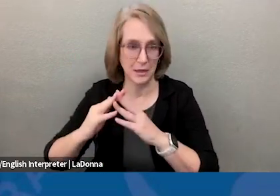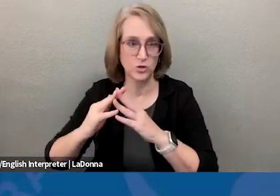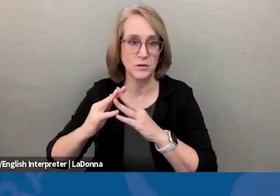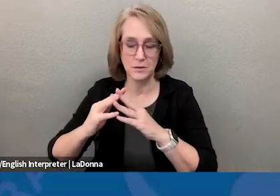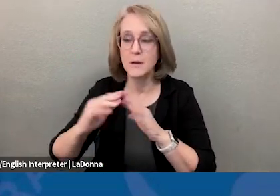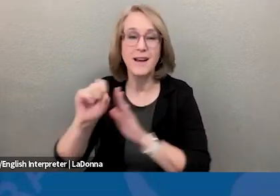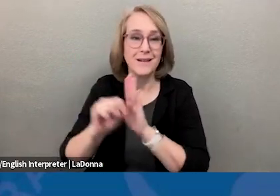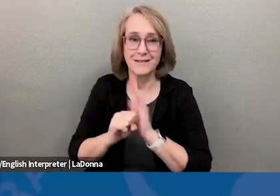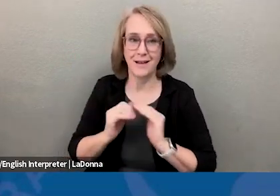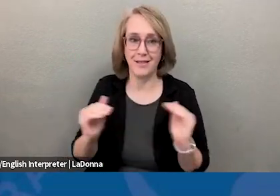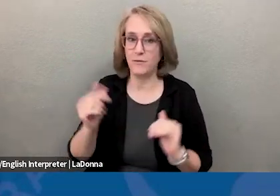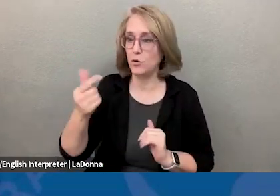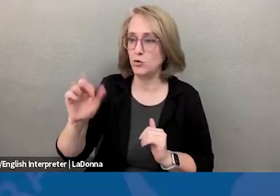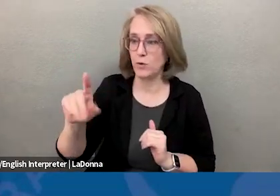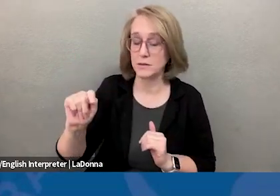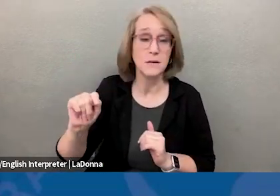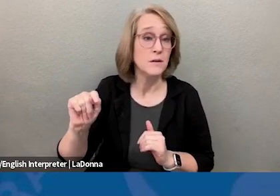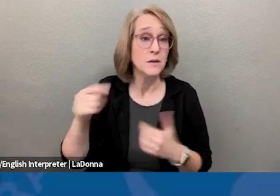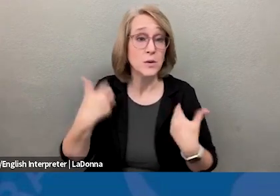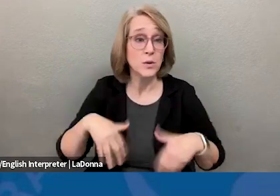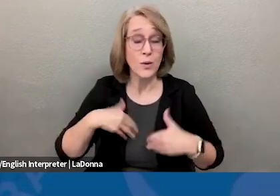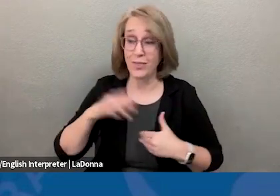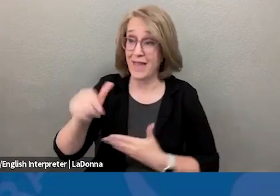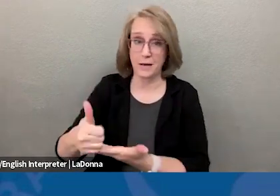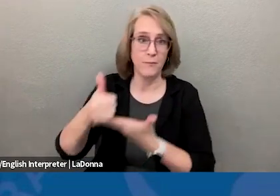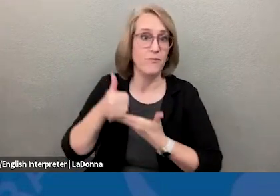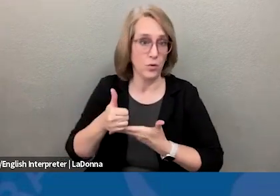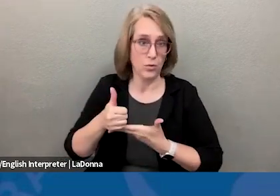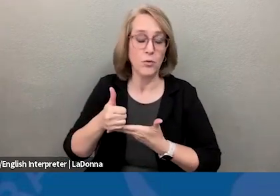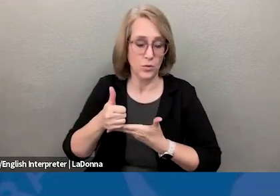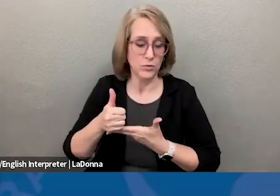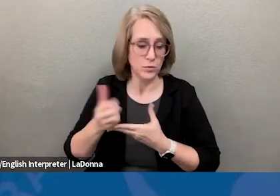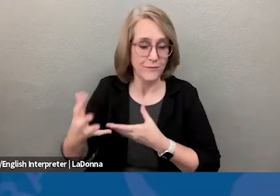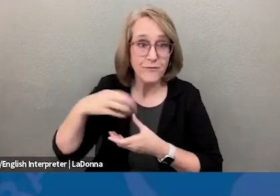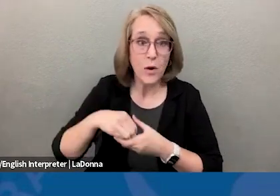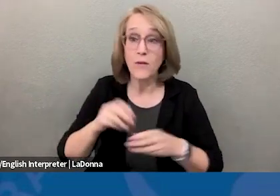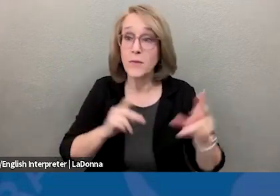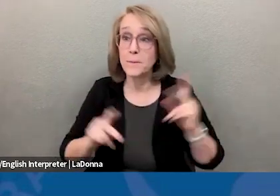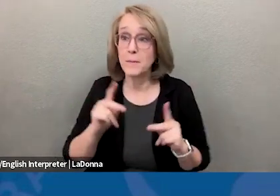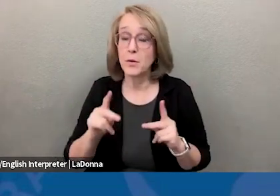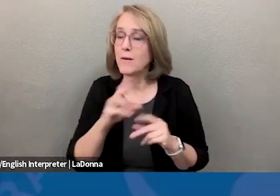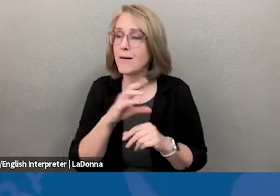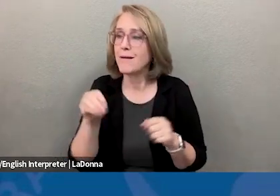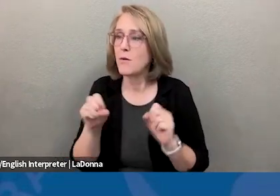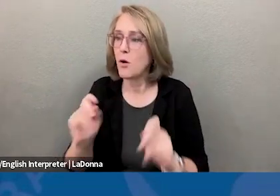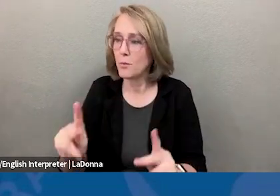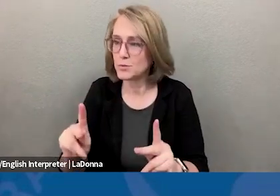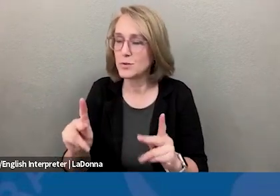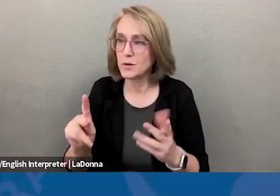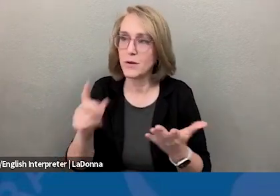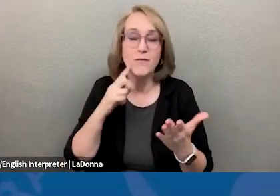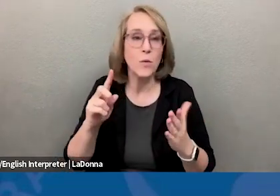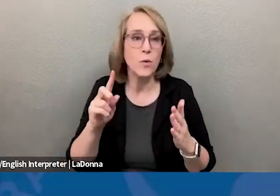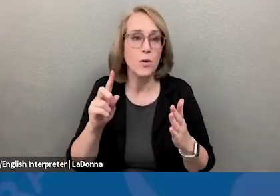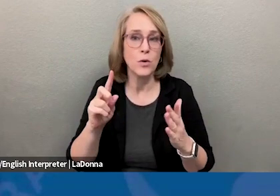I just have to say what a wonderful catalyst that has been to get people involved and an opportunity to do